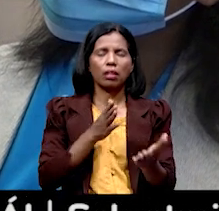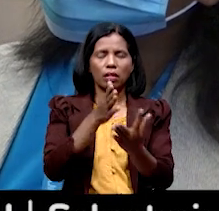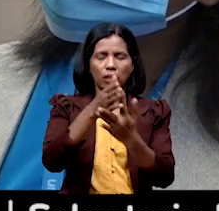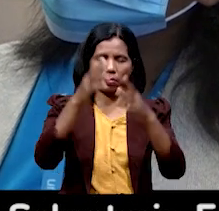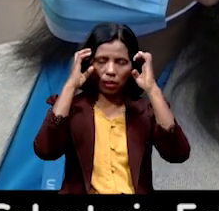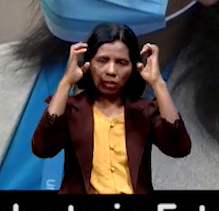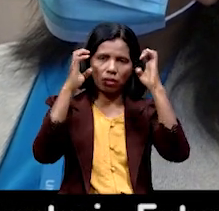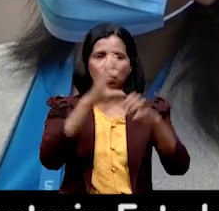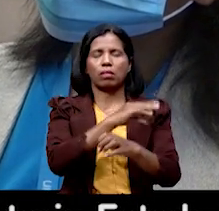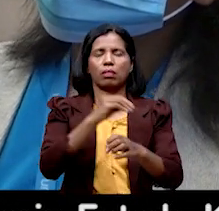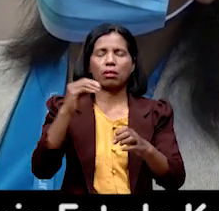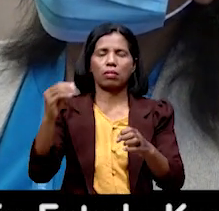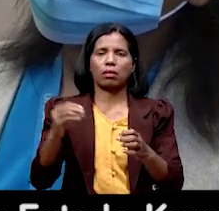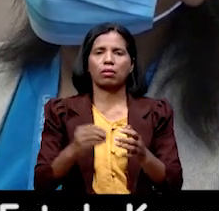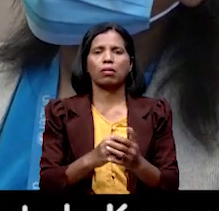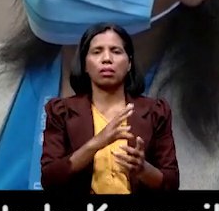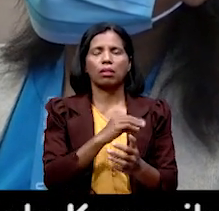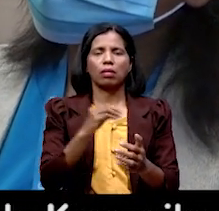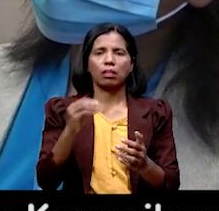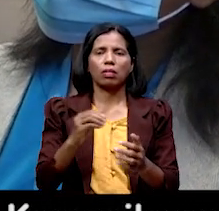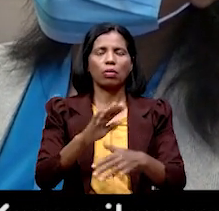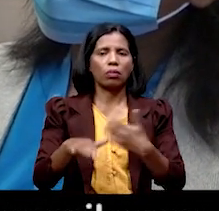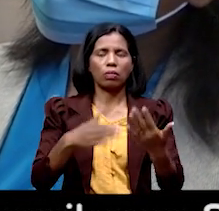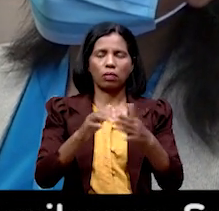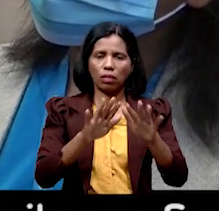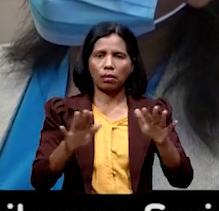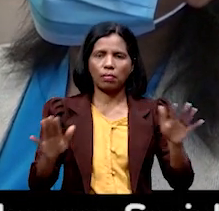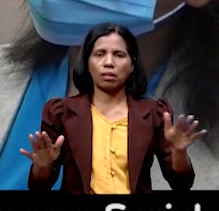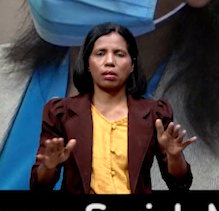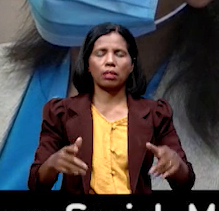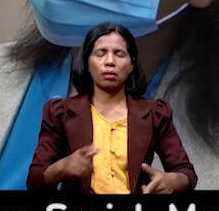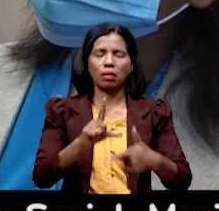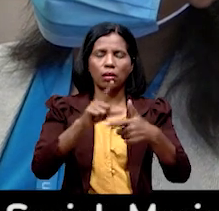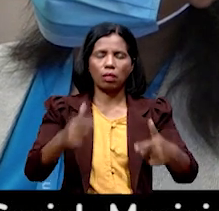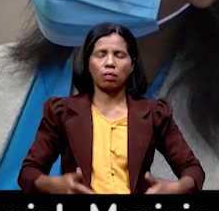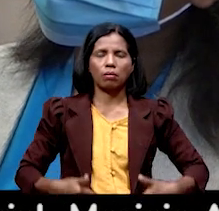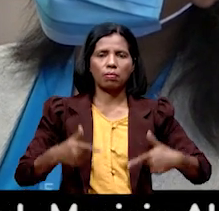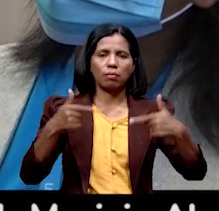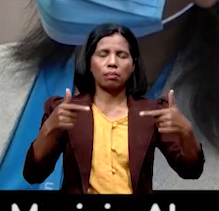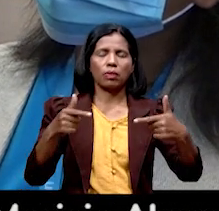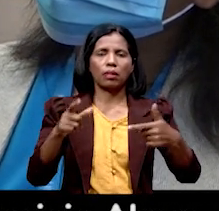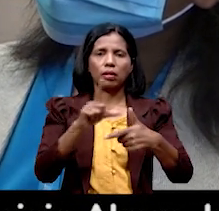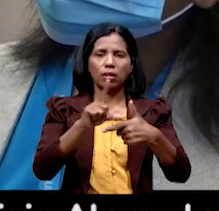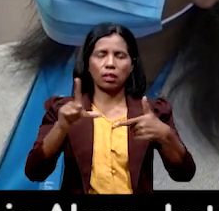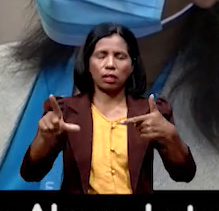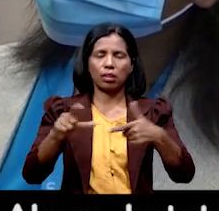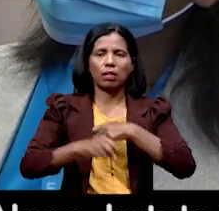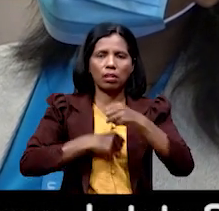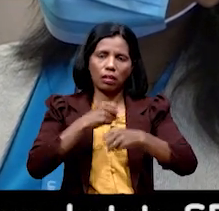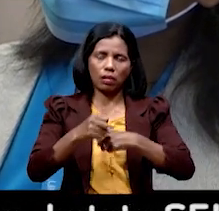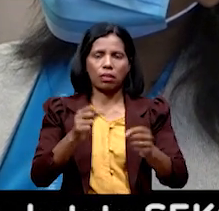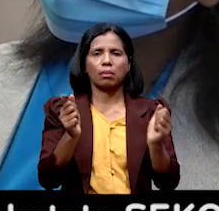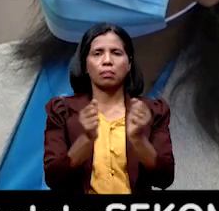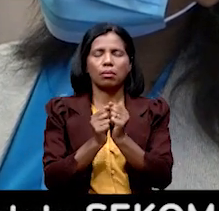they lead to poverty. So if children do not have access to health, if they're